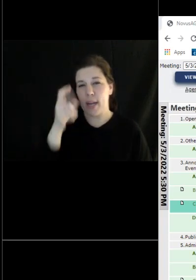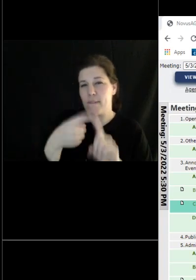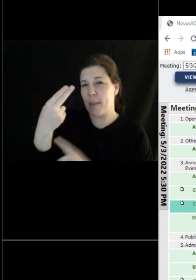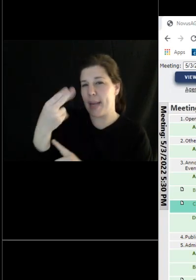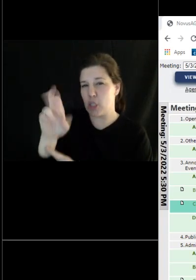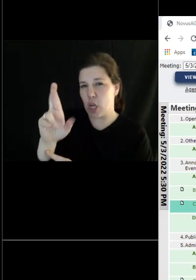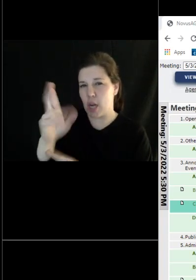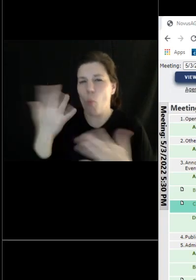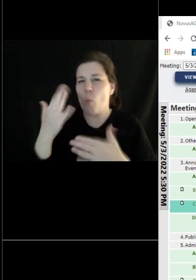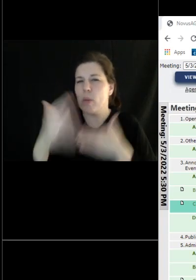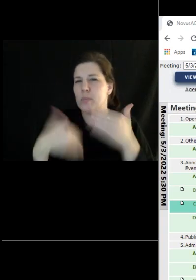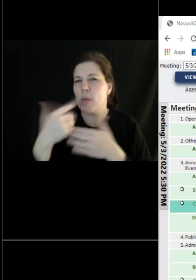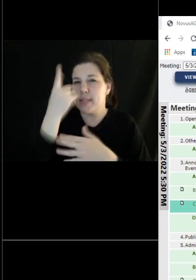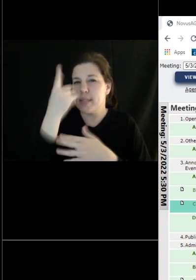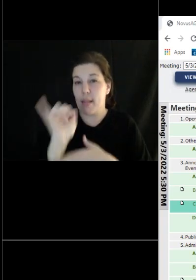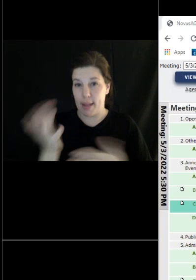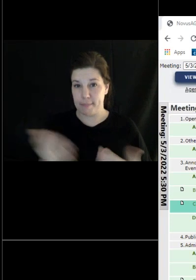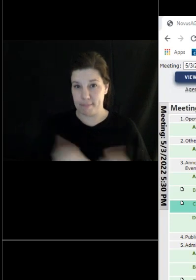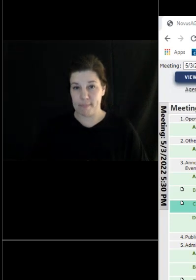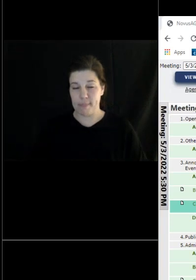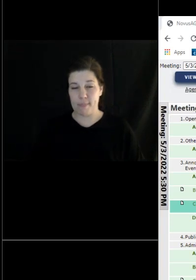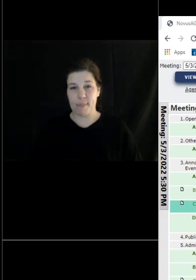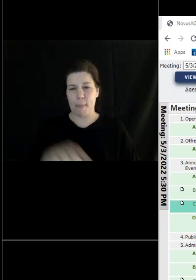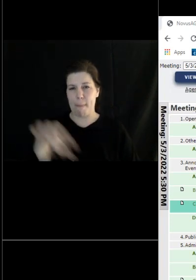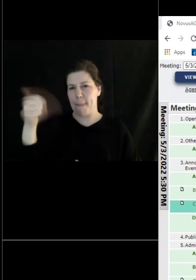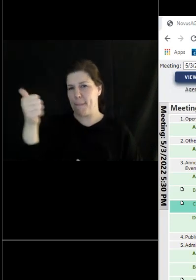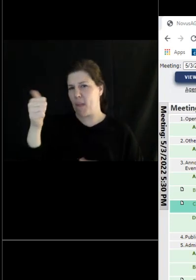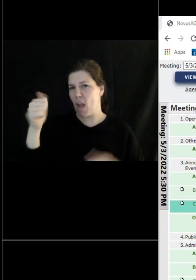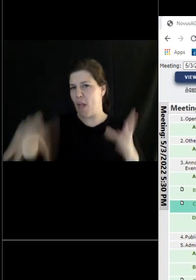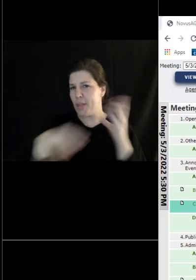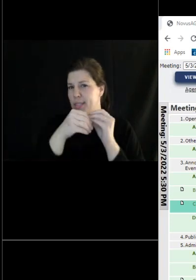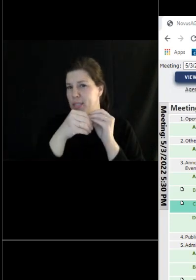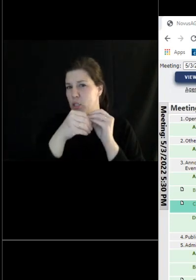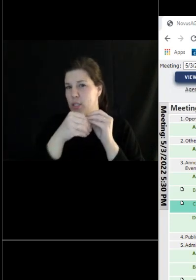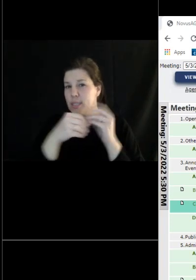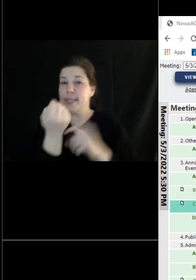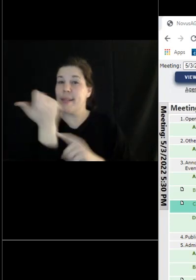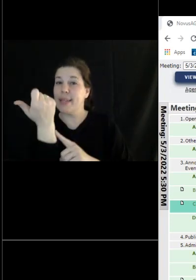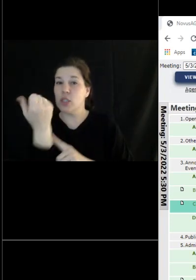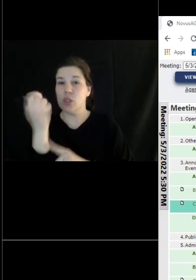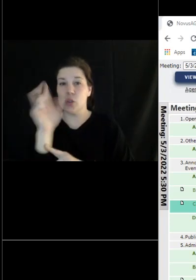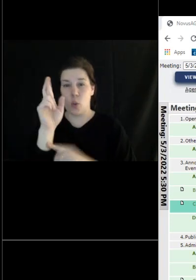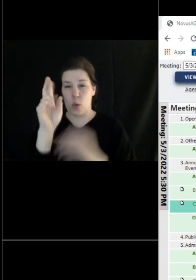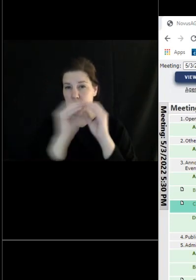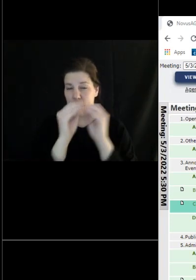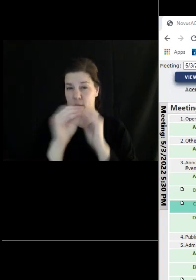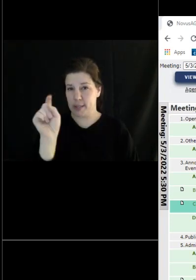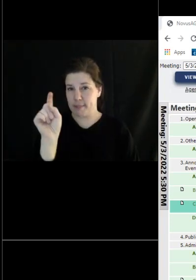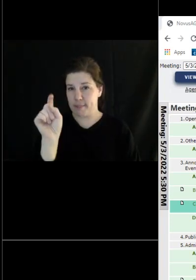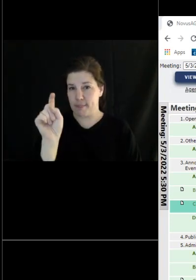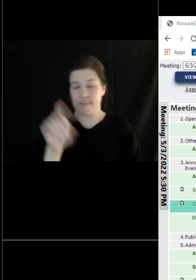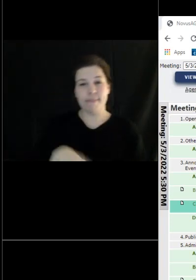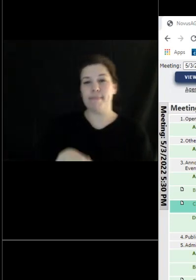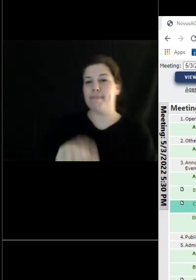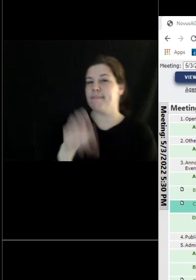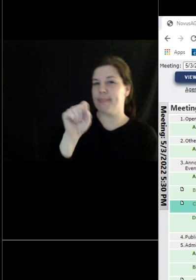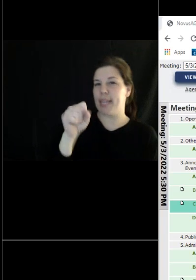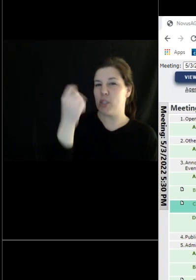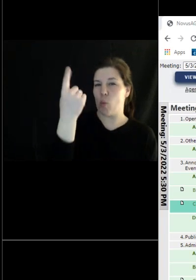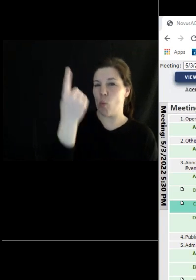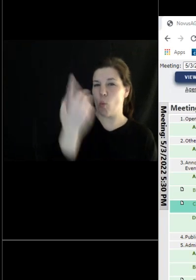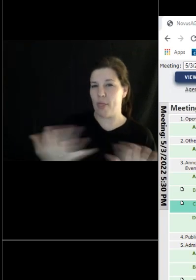than that, that's it for me. Any additions, deletions, or corrections from members of the commission? Yeah, there was one thing that I had